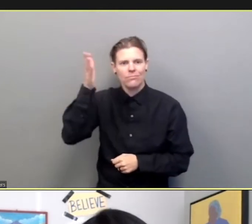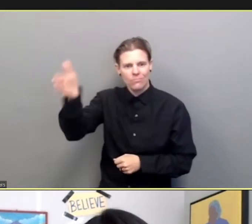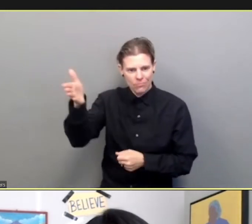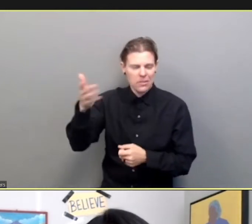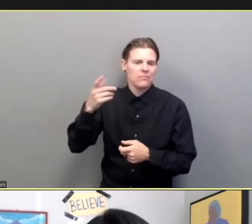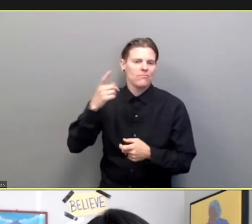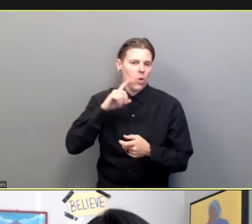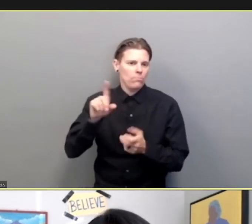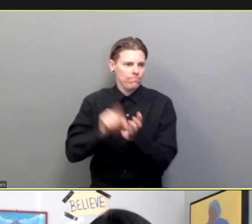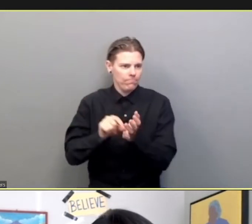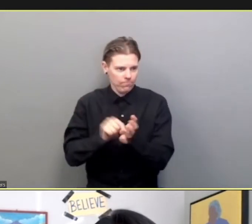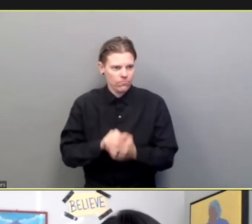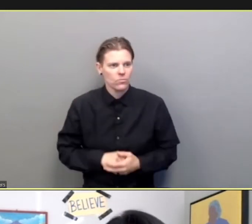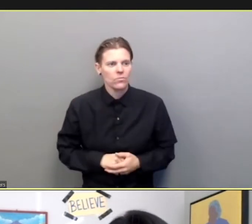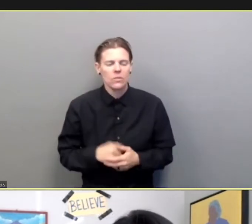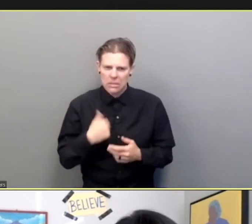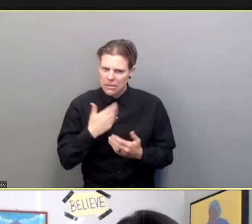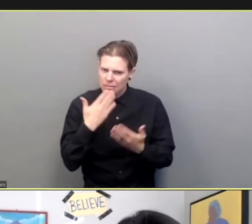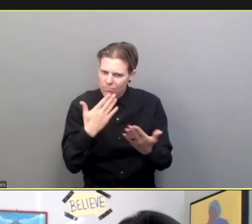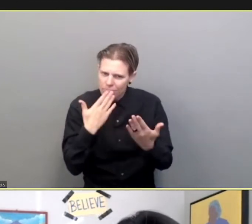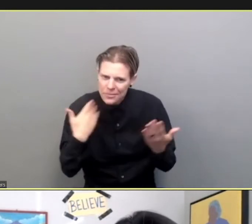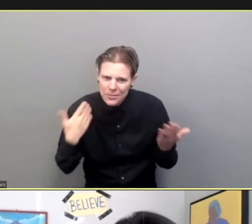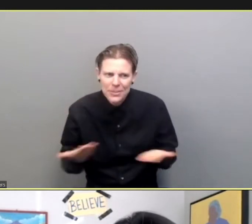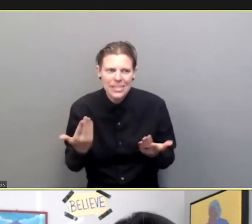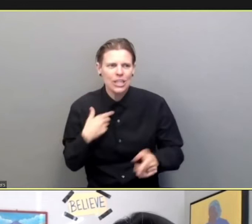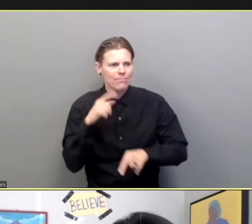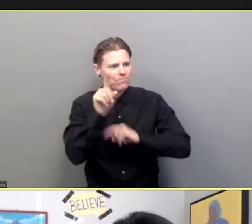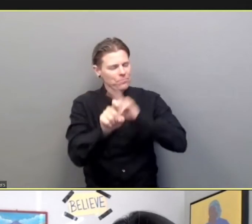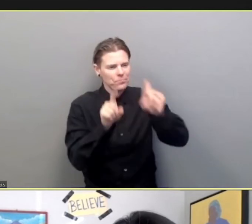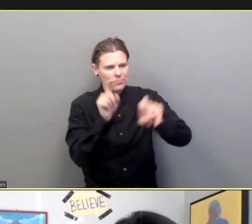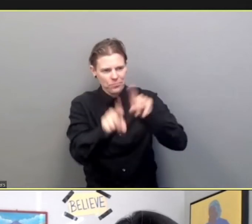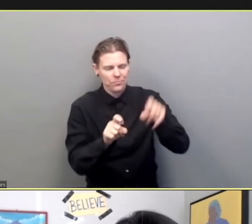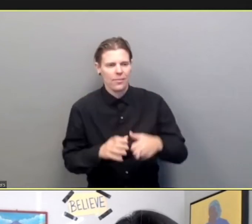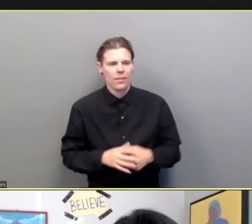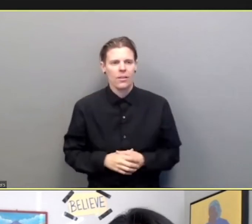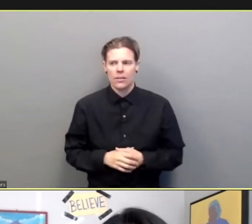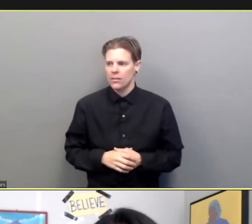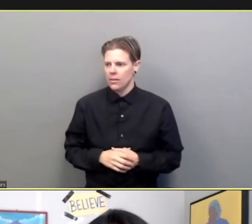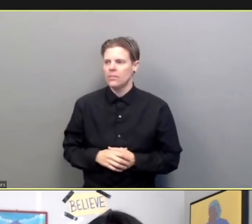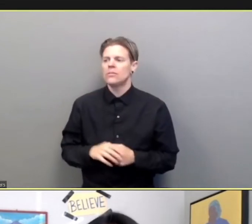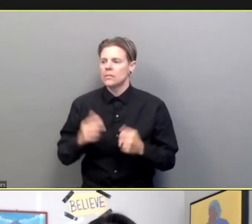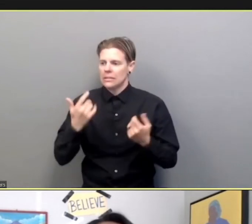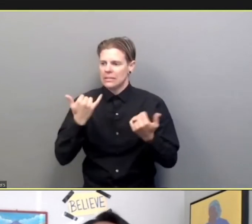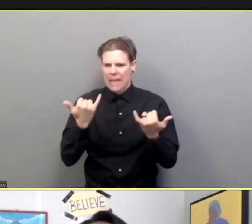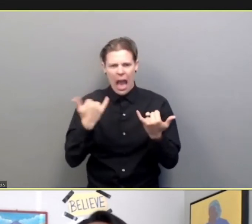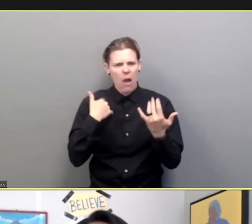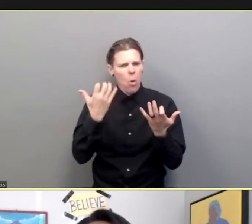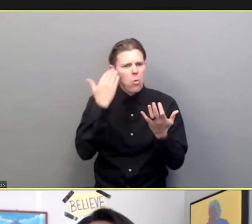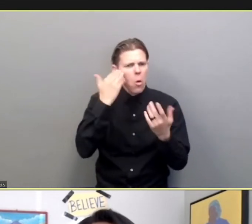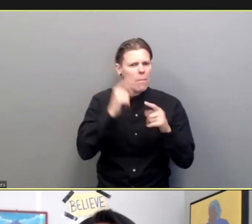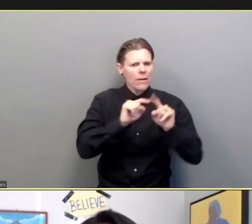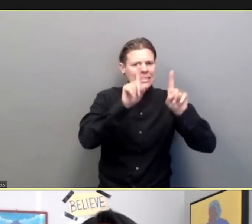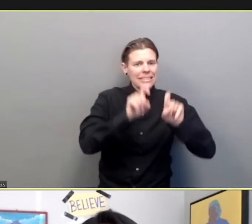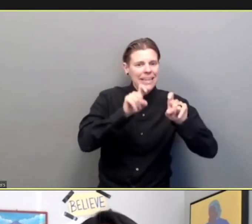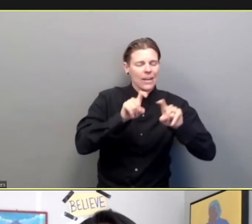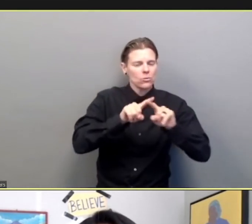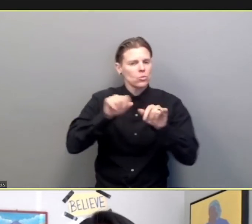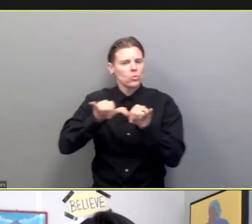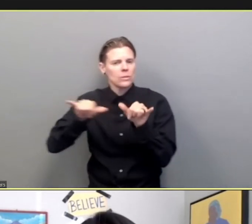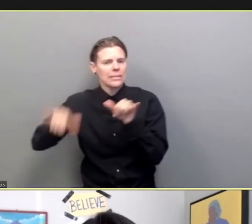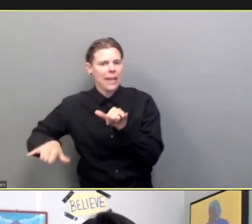My question is about the Test to Stay program that Secretary Steinhaus talked about last week, but I hope it's one that you guys can